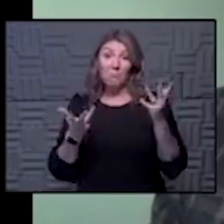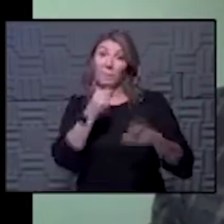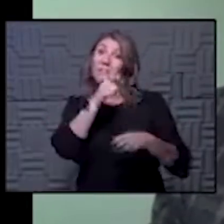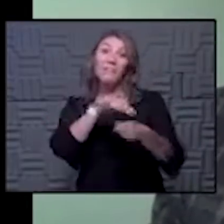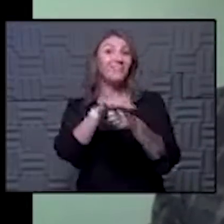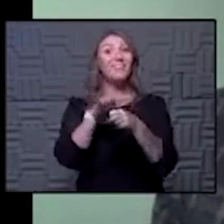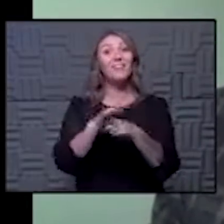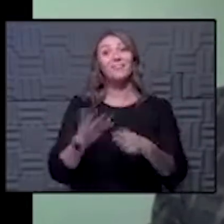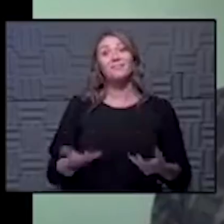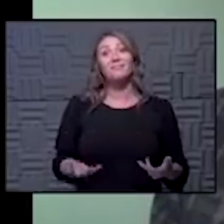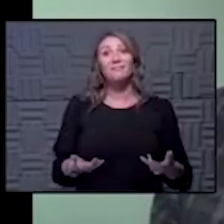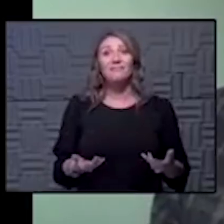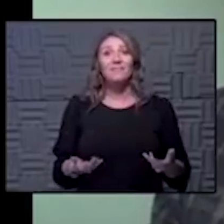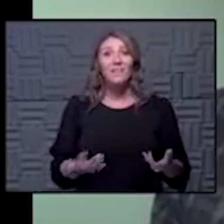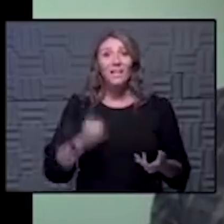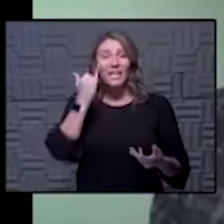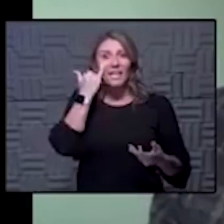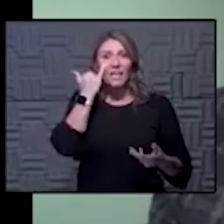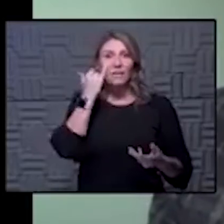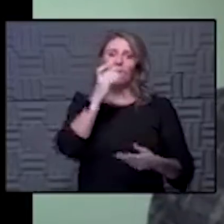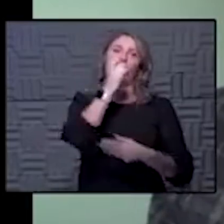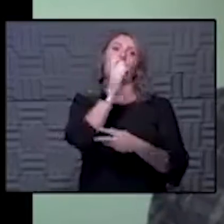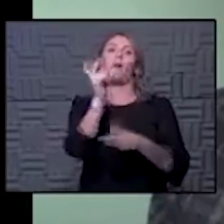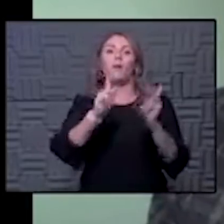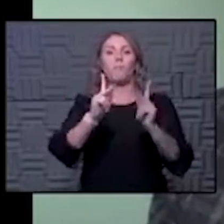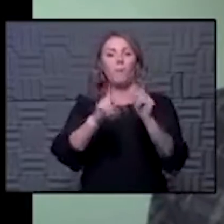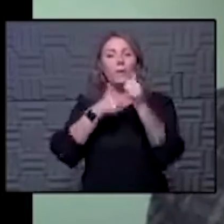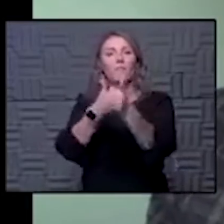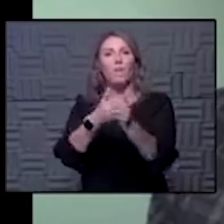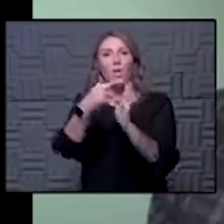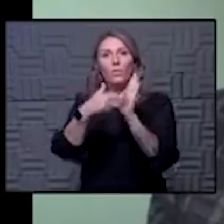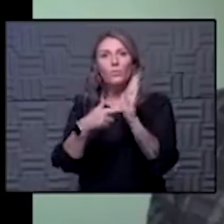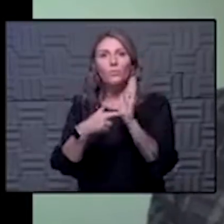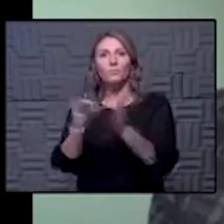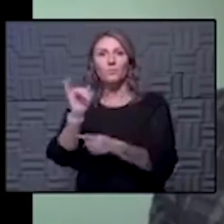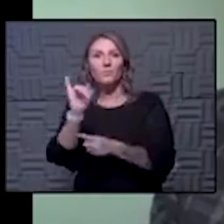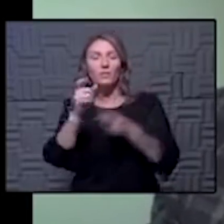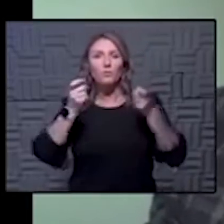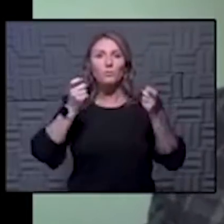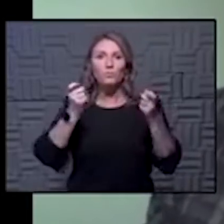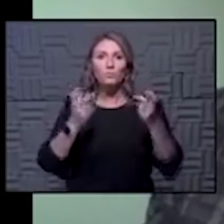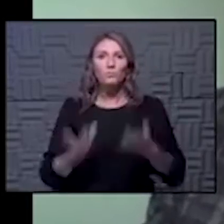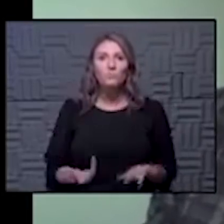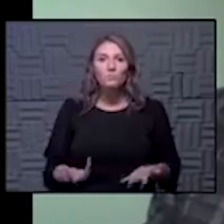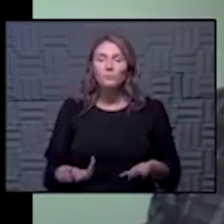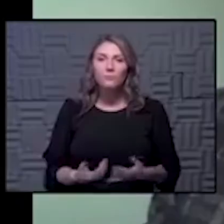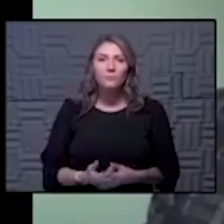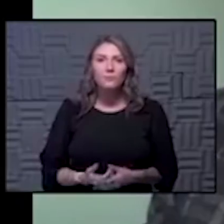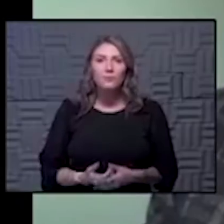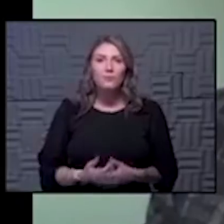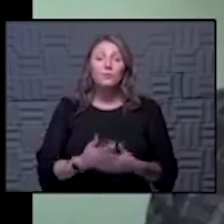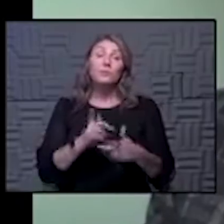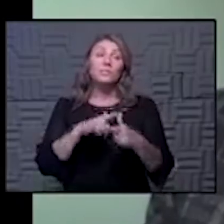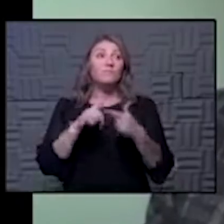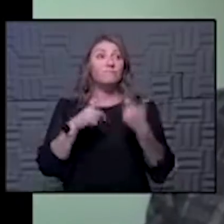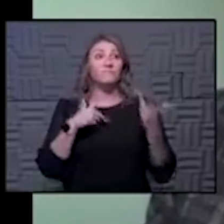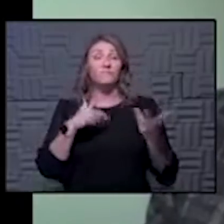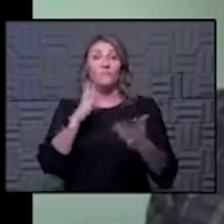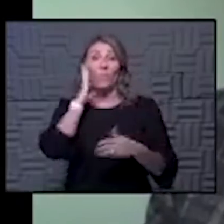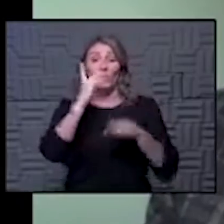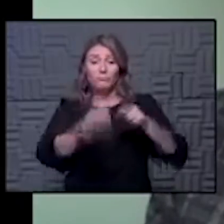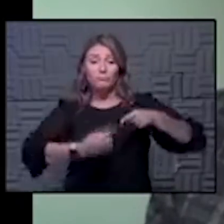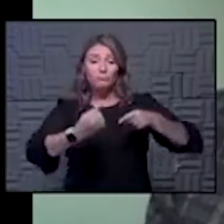Because if we're not going to get people to follow the rules of infection control, then I think we're really going to struggle